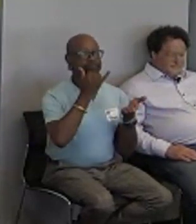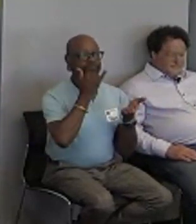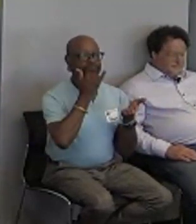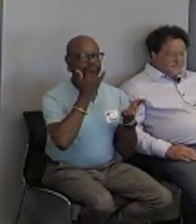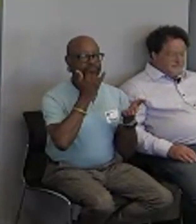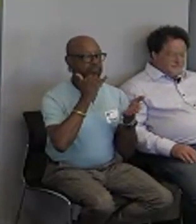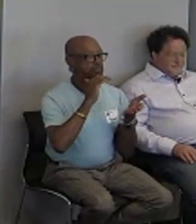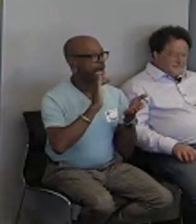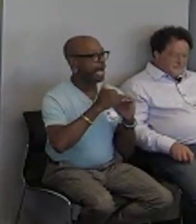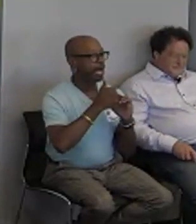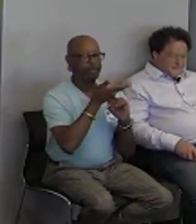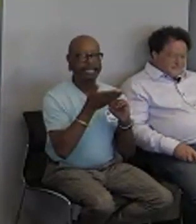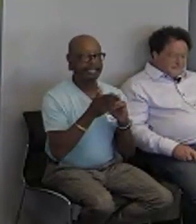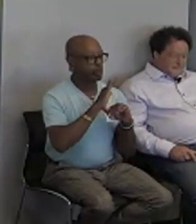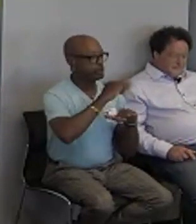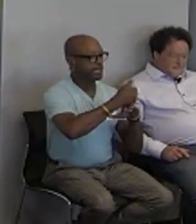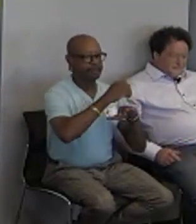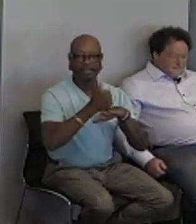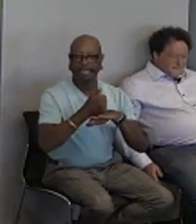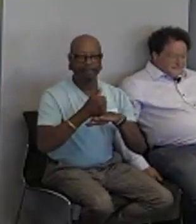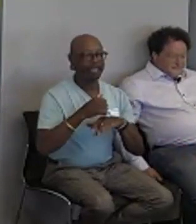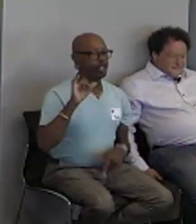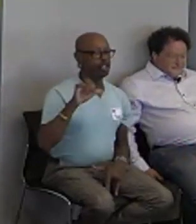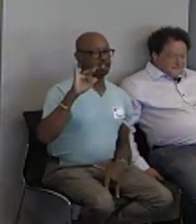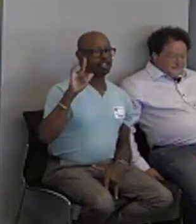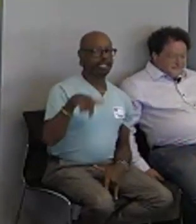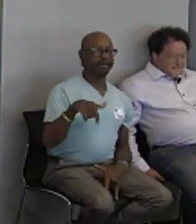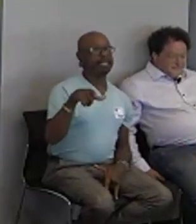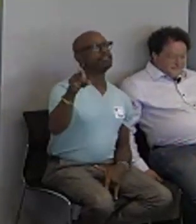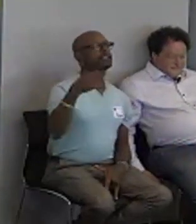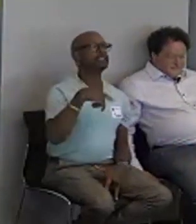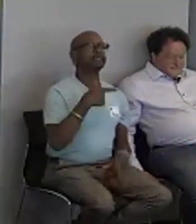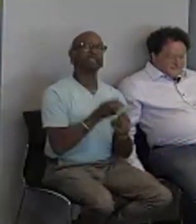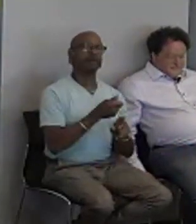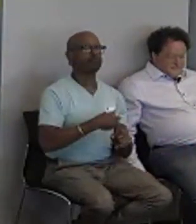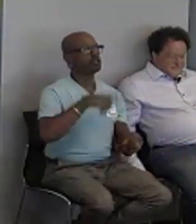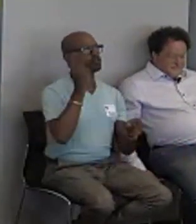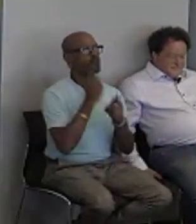their arrangement and that Jerry indeed was right.